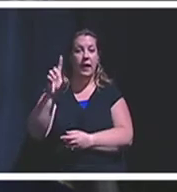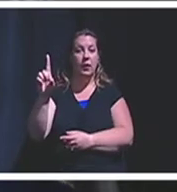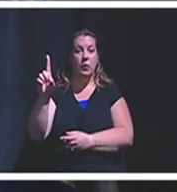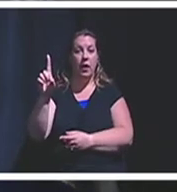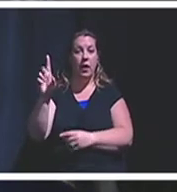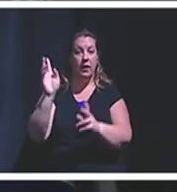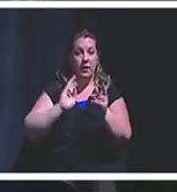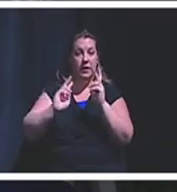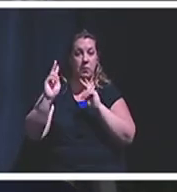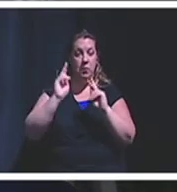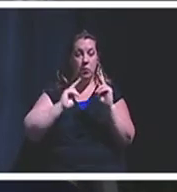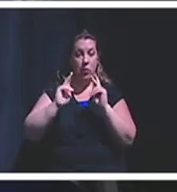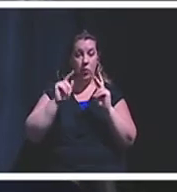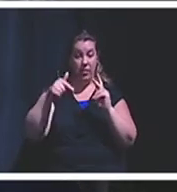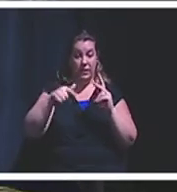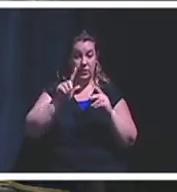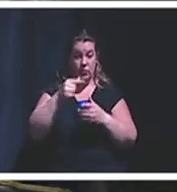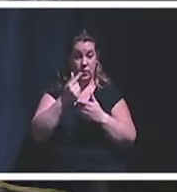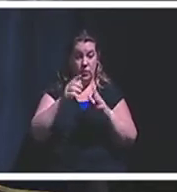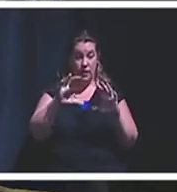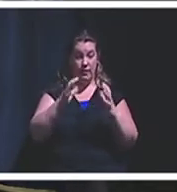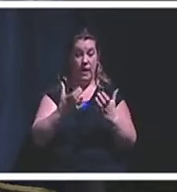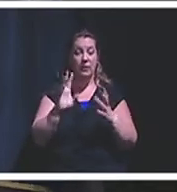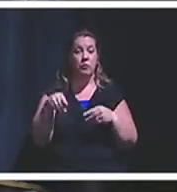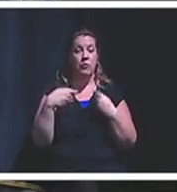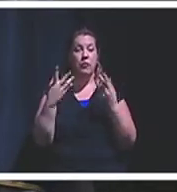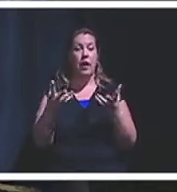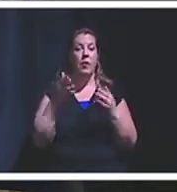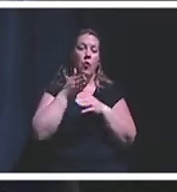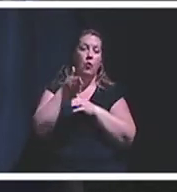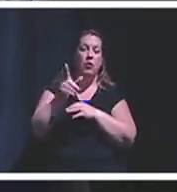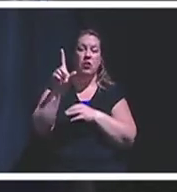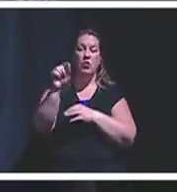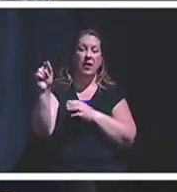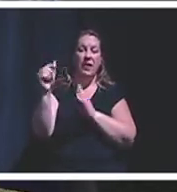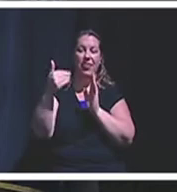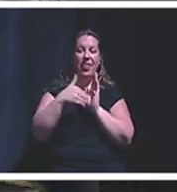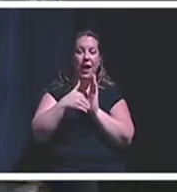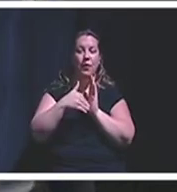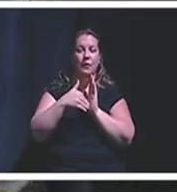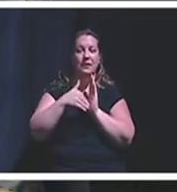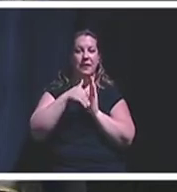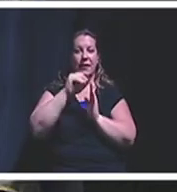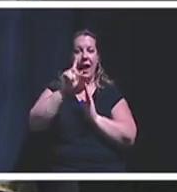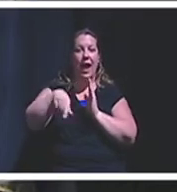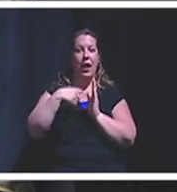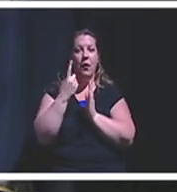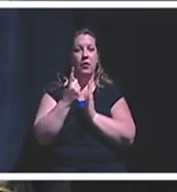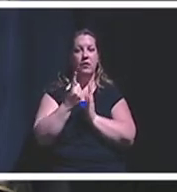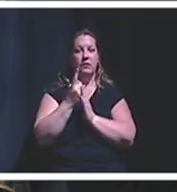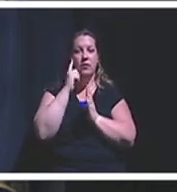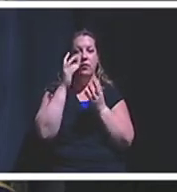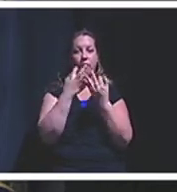provided more than 20,000 hours of pro bono service.